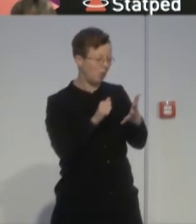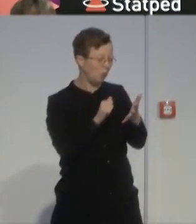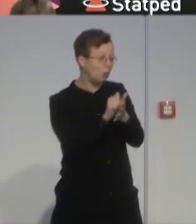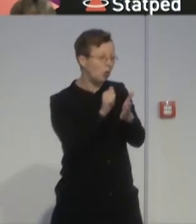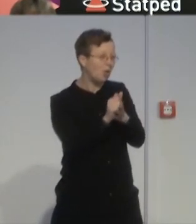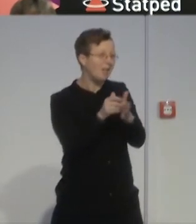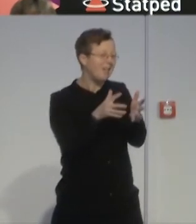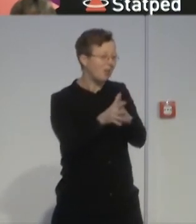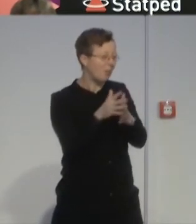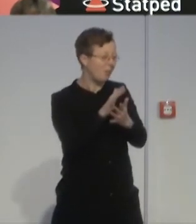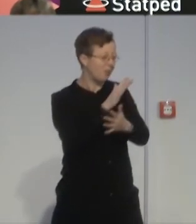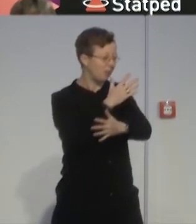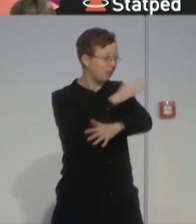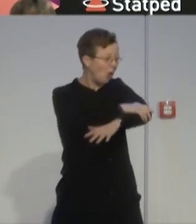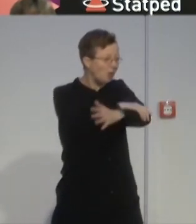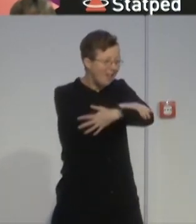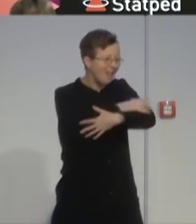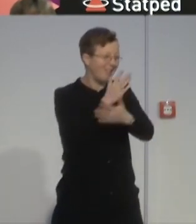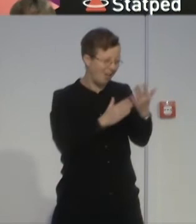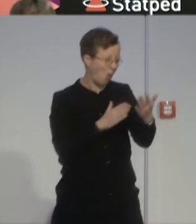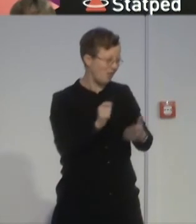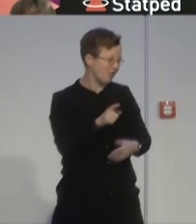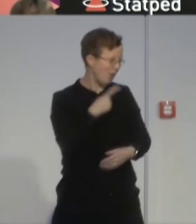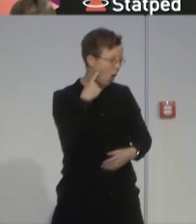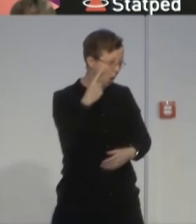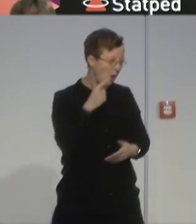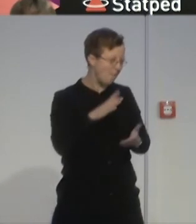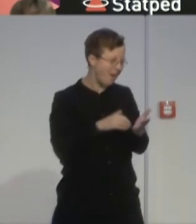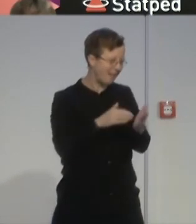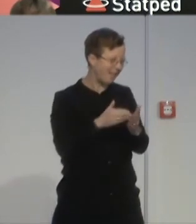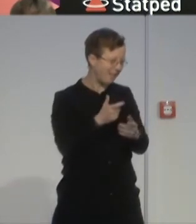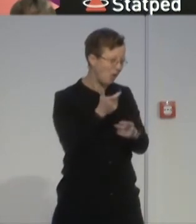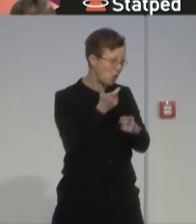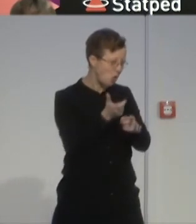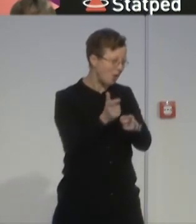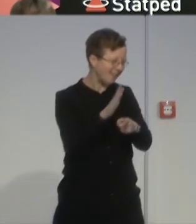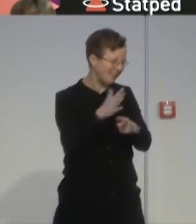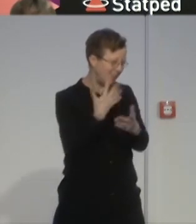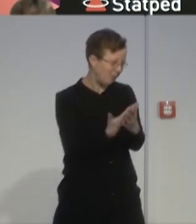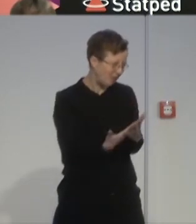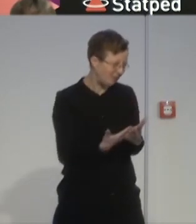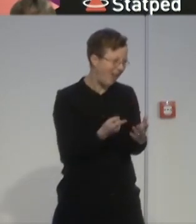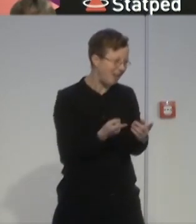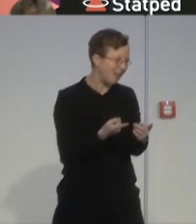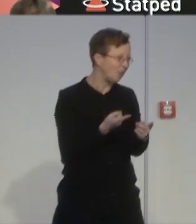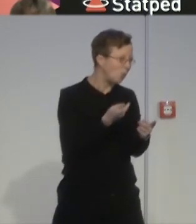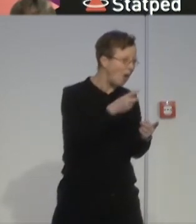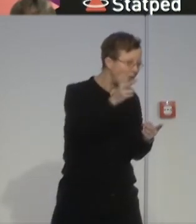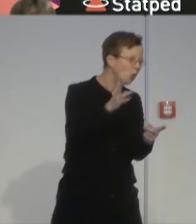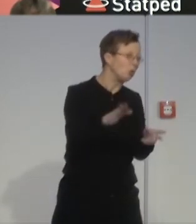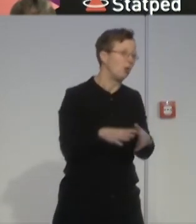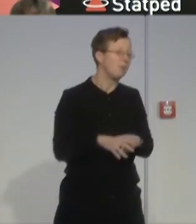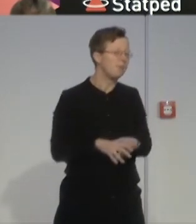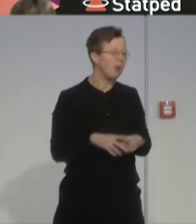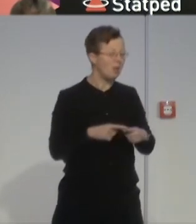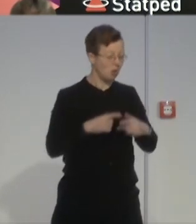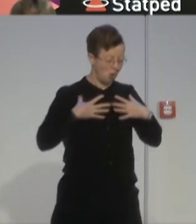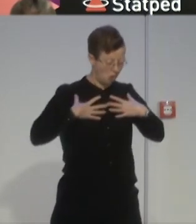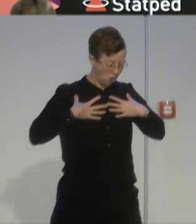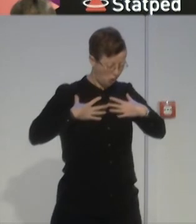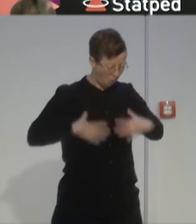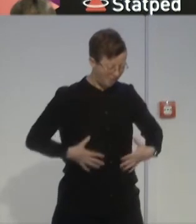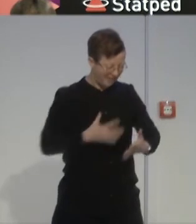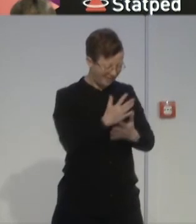features. And we'll hear about that too, I think, in Göran's presentation, or in others too. Bodily features